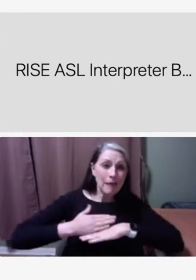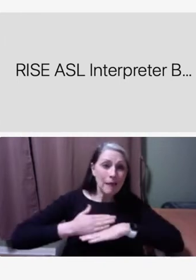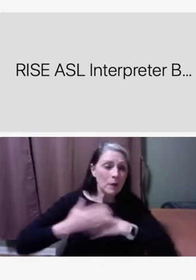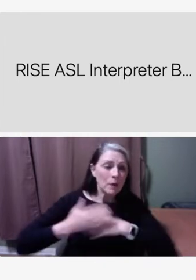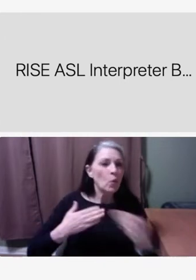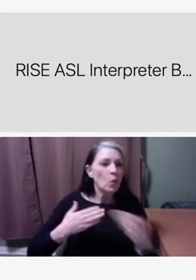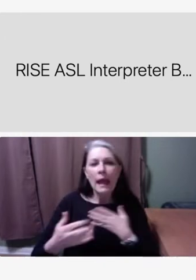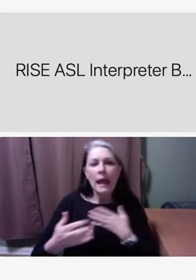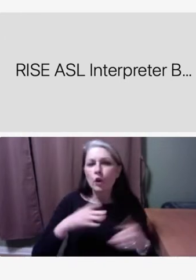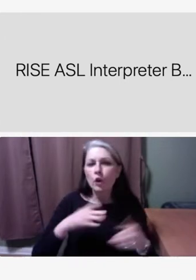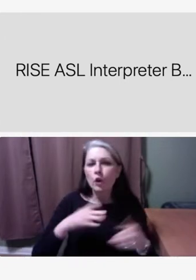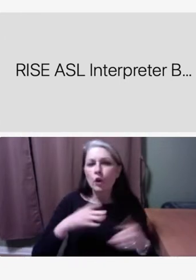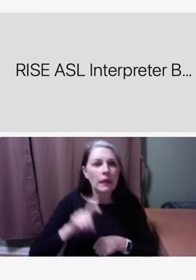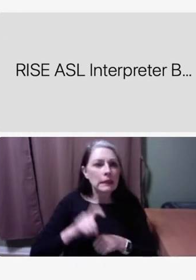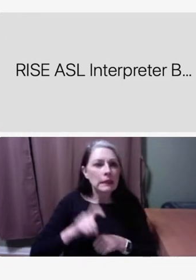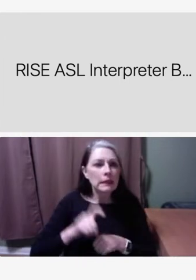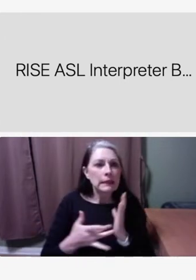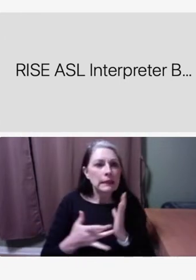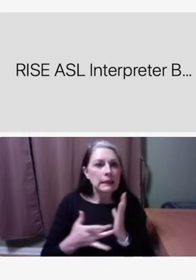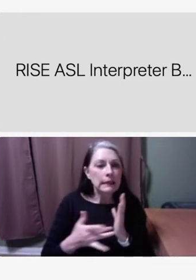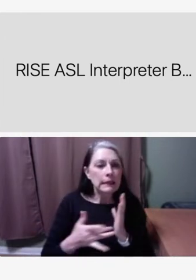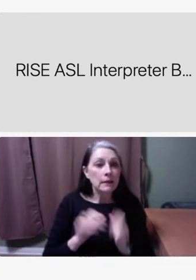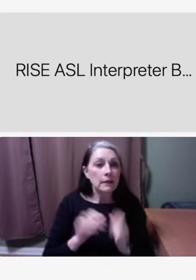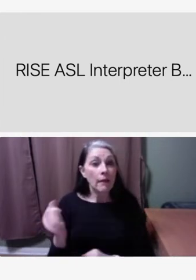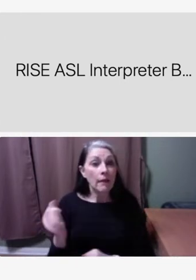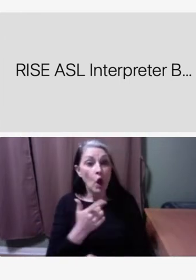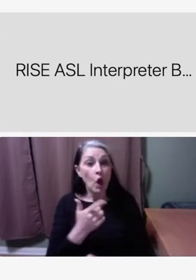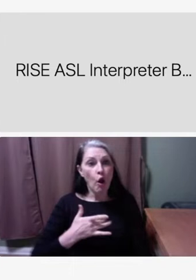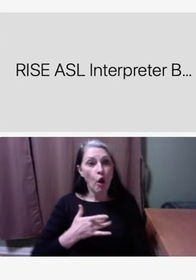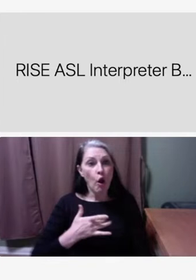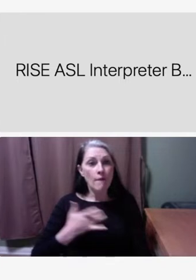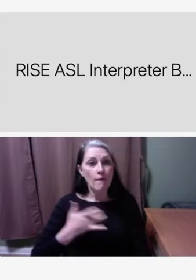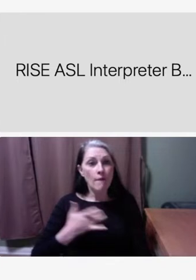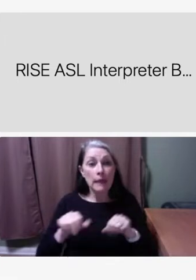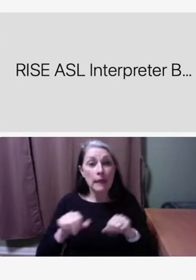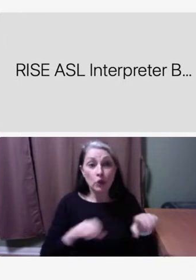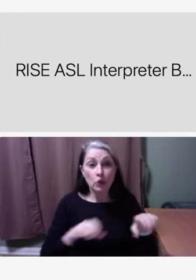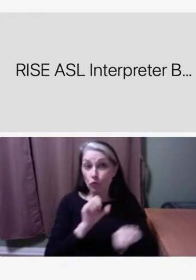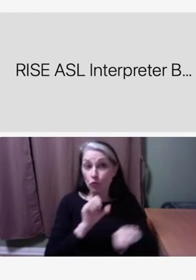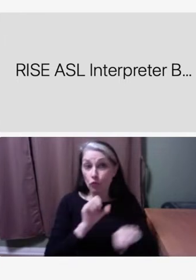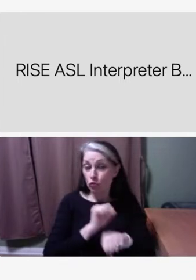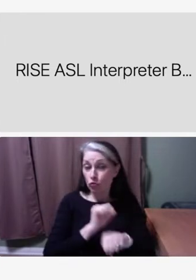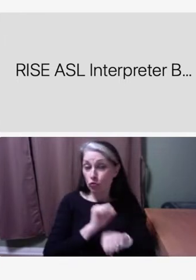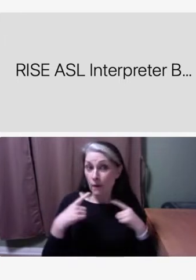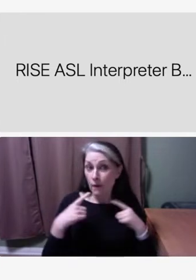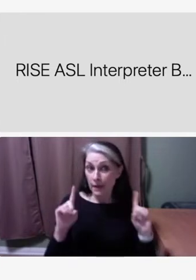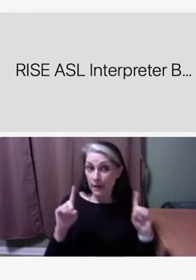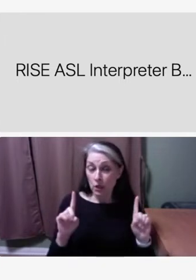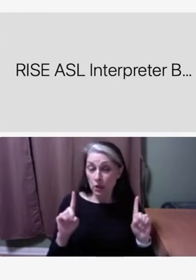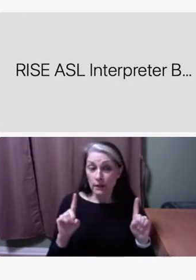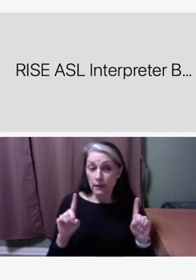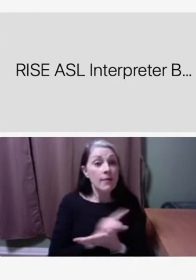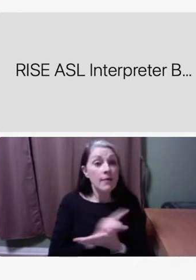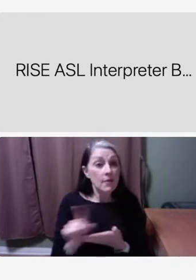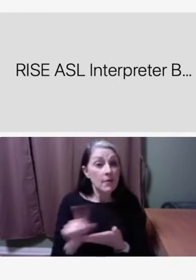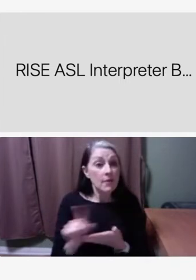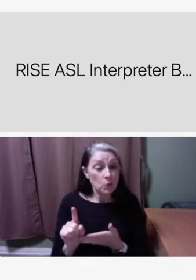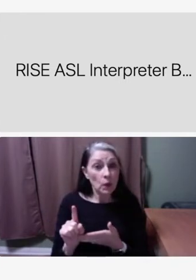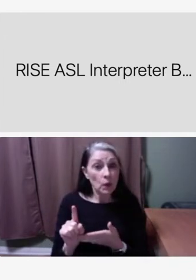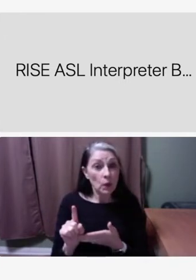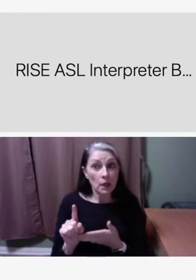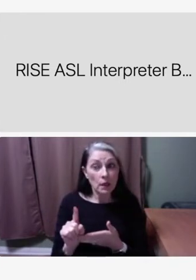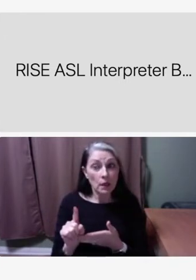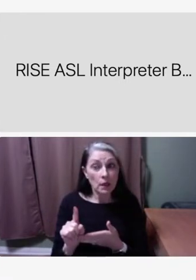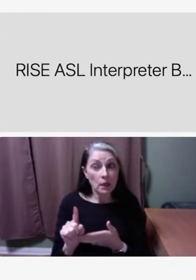feel that they can do their job efficiently. And this week, the K through second Chromebooks